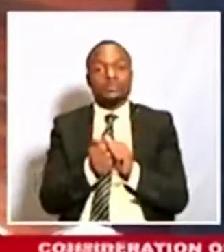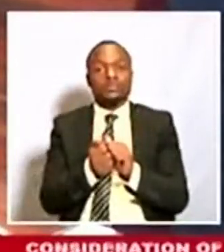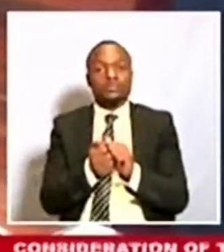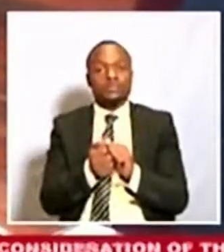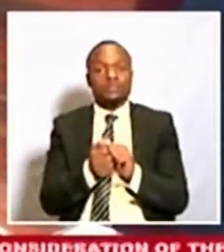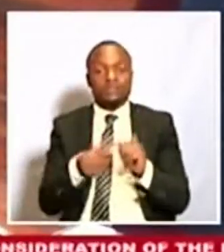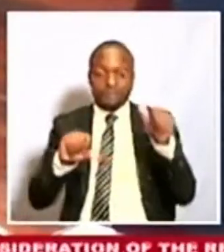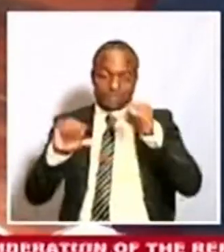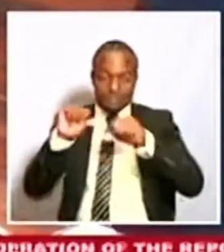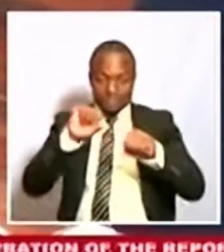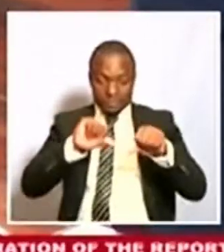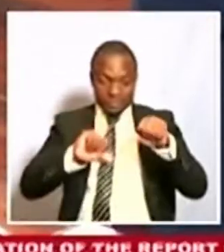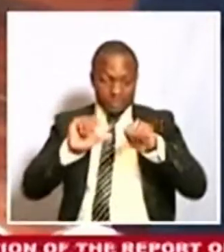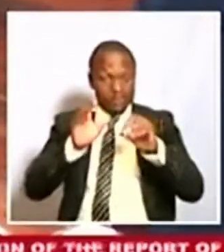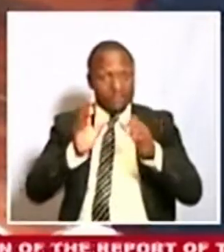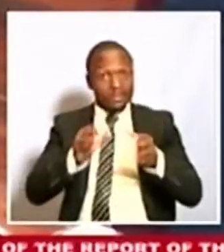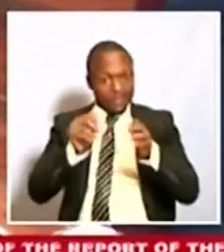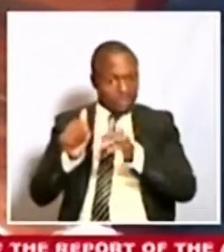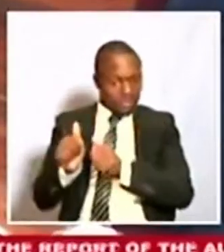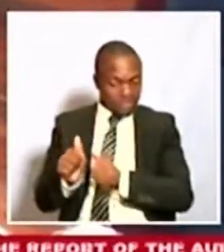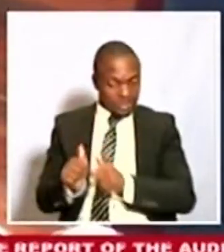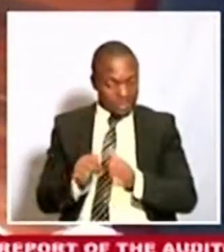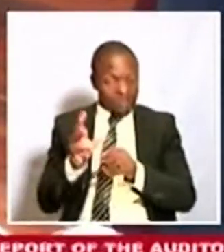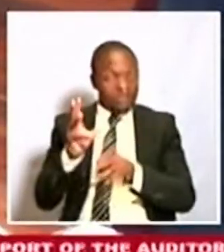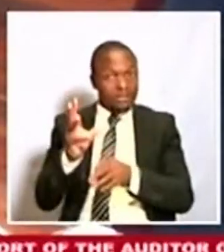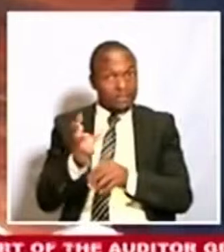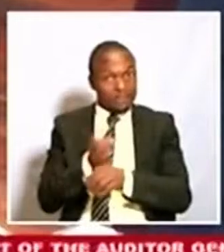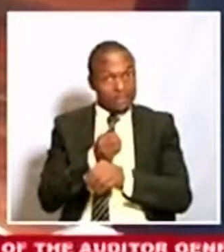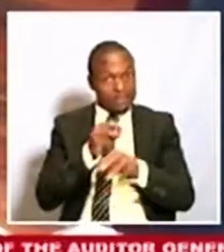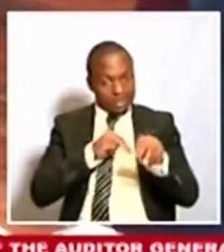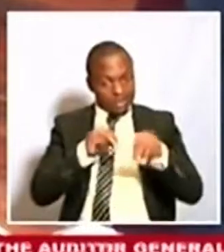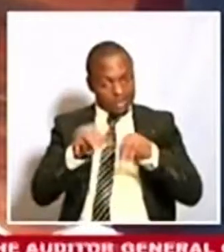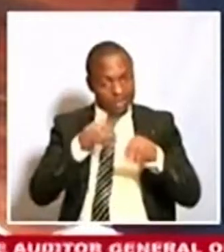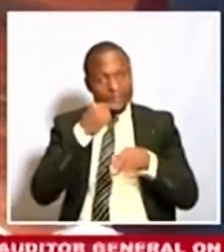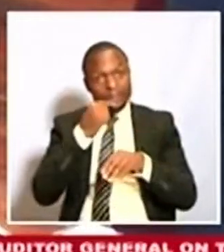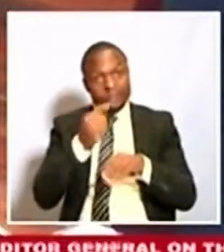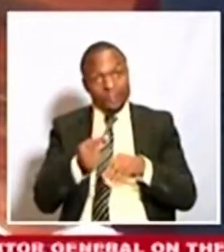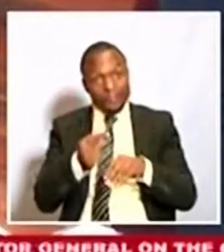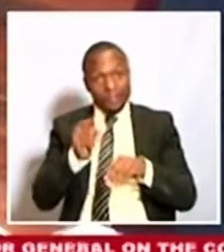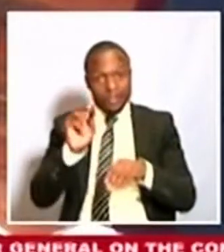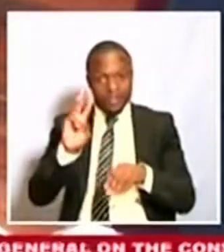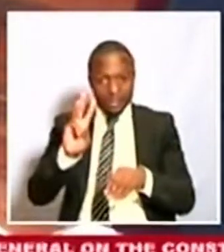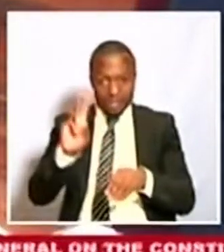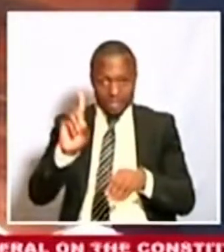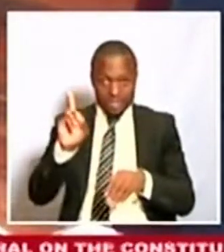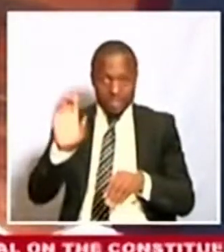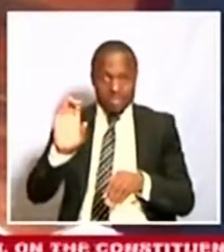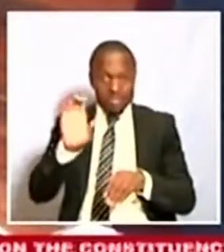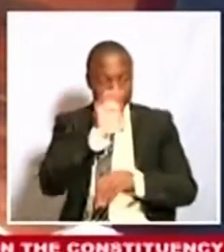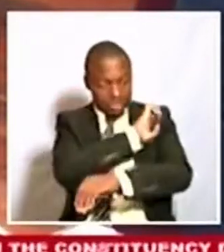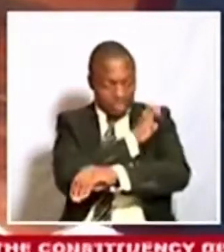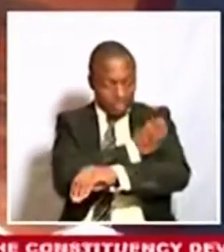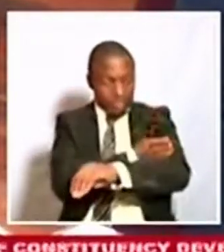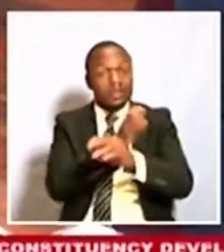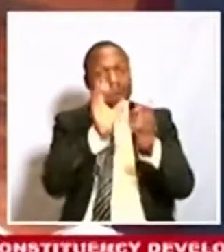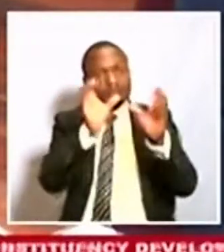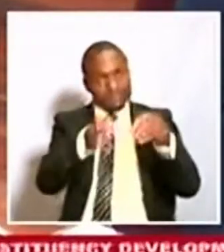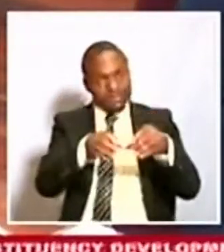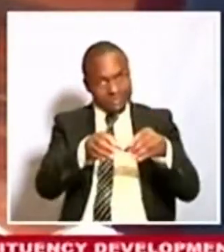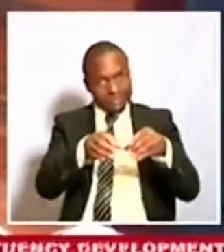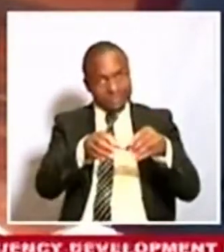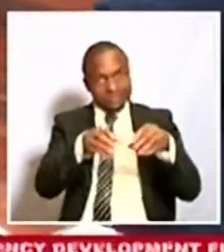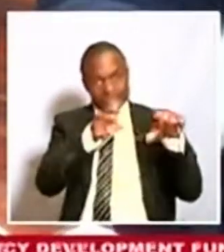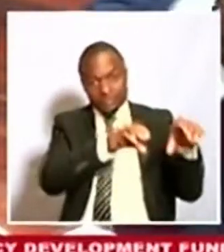queried by the auditors. Action taken: management wishes to state that the World Development and Empowerment Committee have